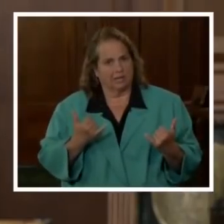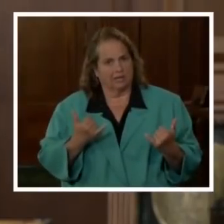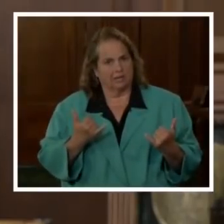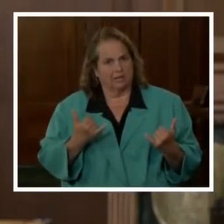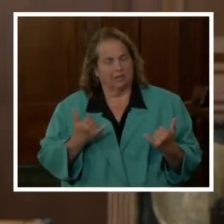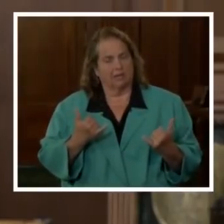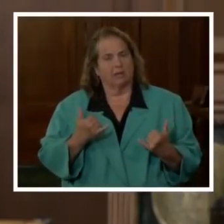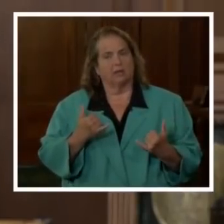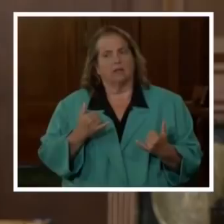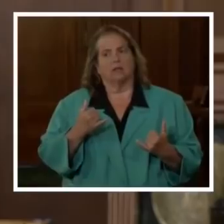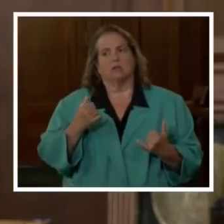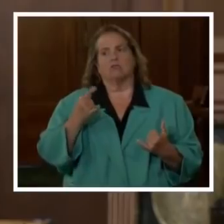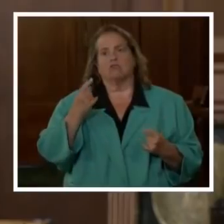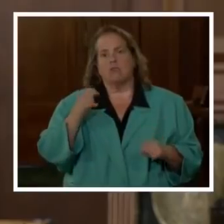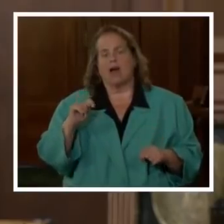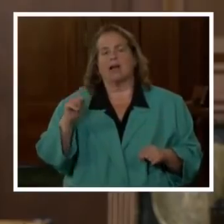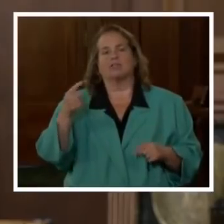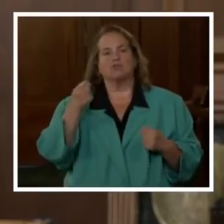voice